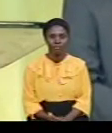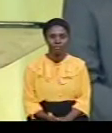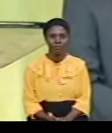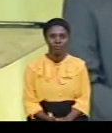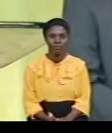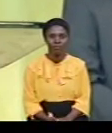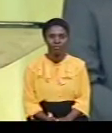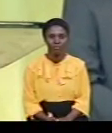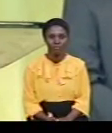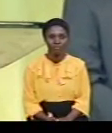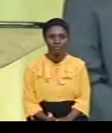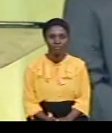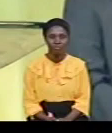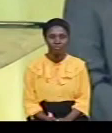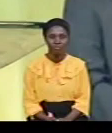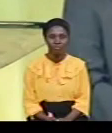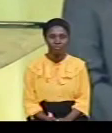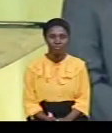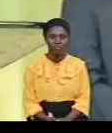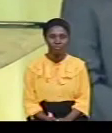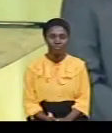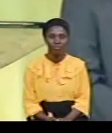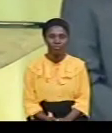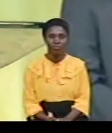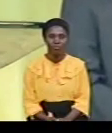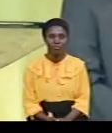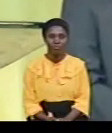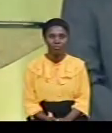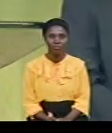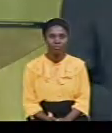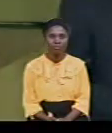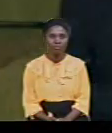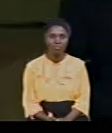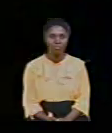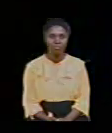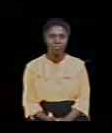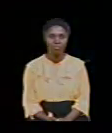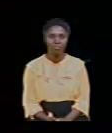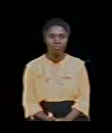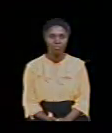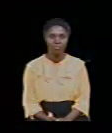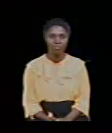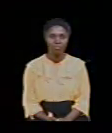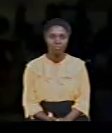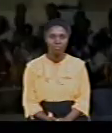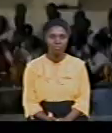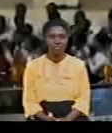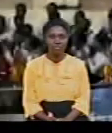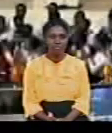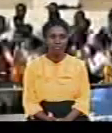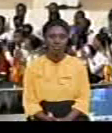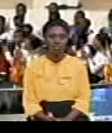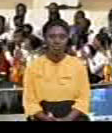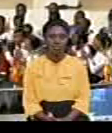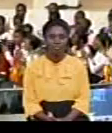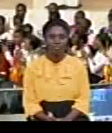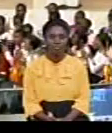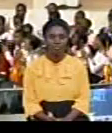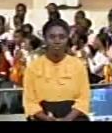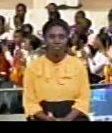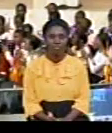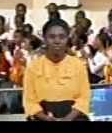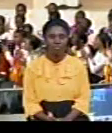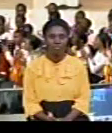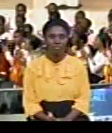there. No other friend so keen to help you. No other friend so quick to